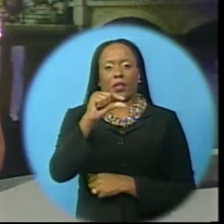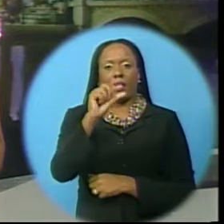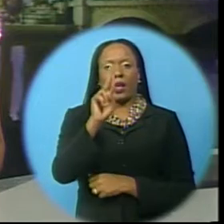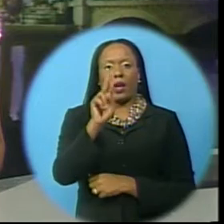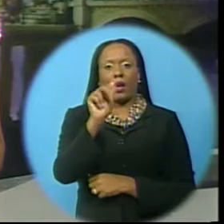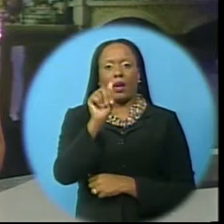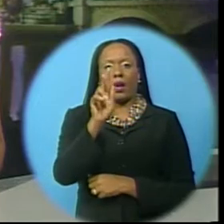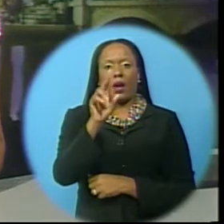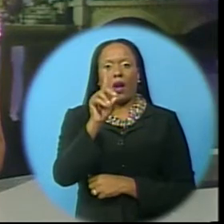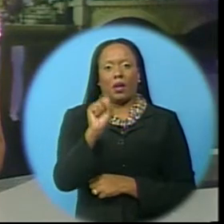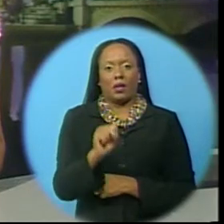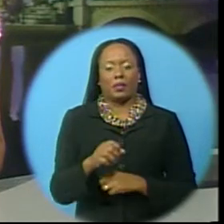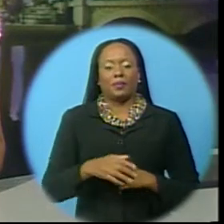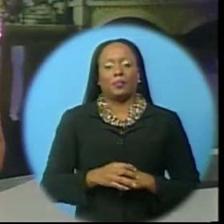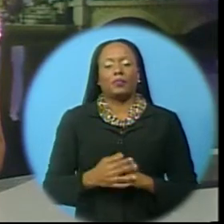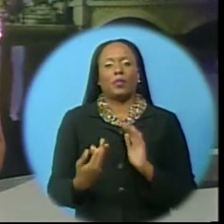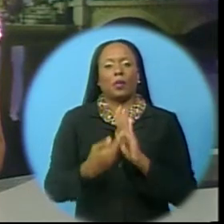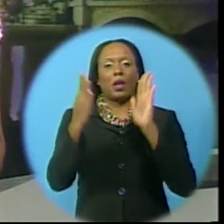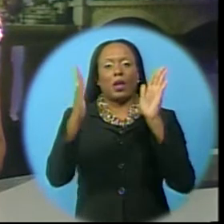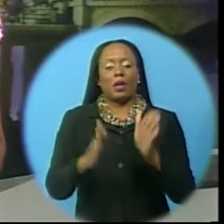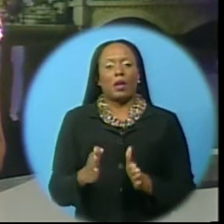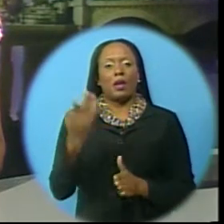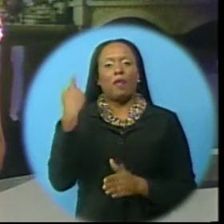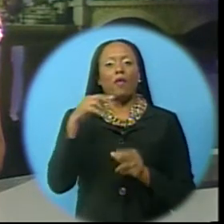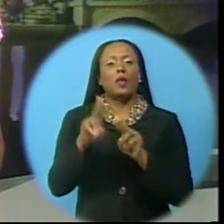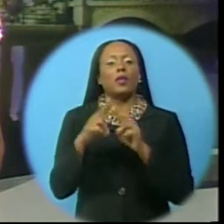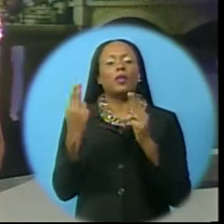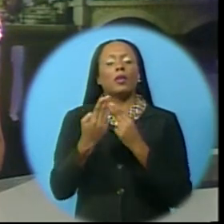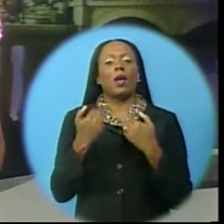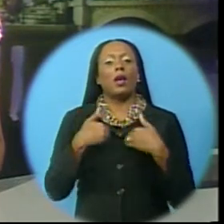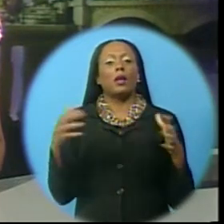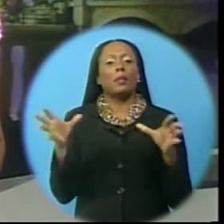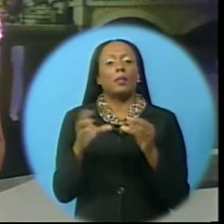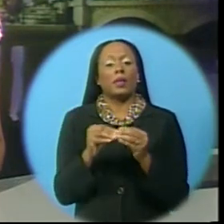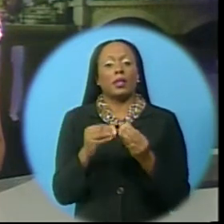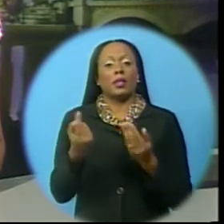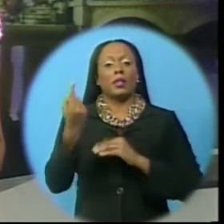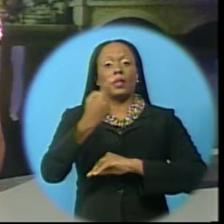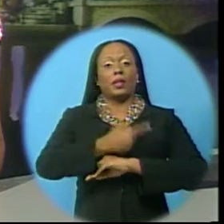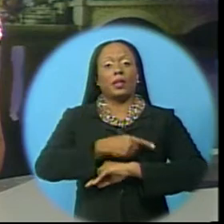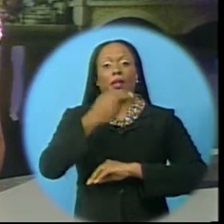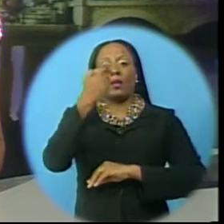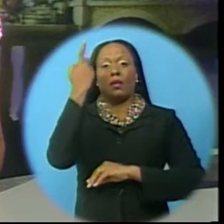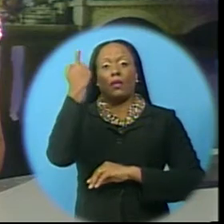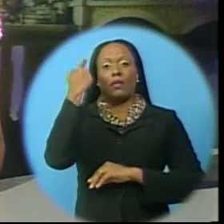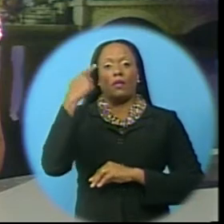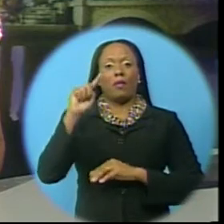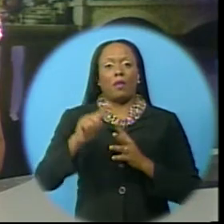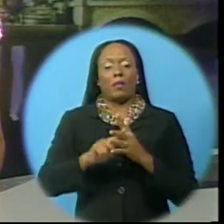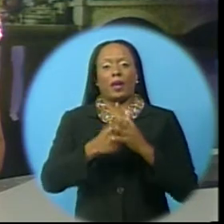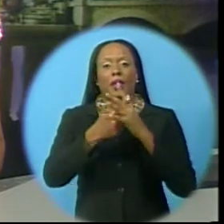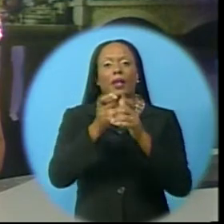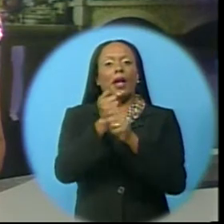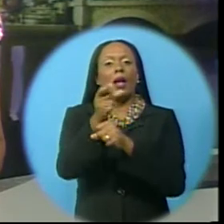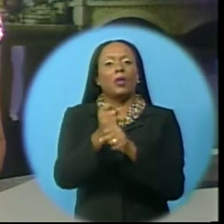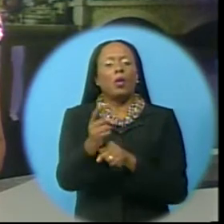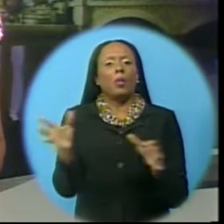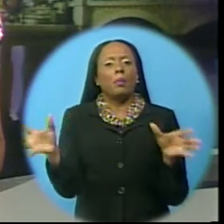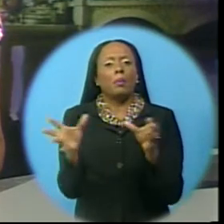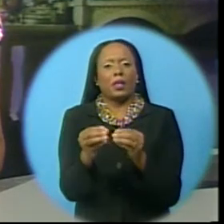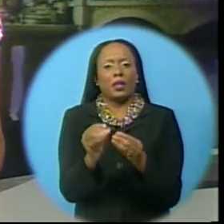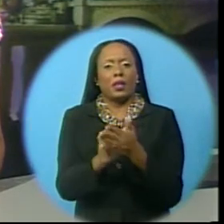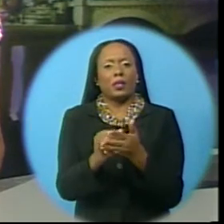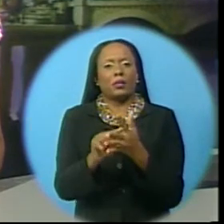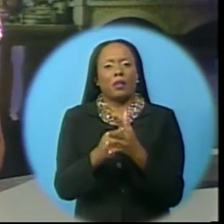came this afternoon during a media briefing at Solidarity House to launch the union's 74th Annual Delegates Conference, which